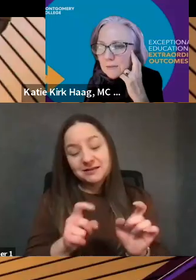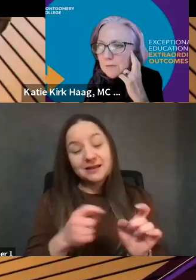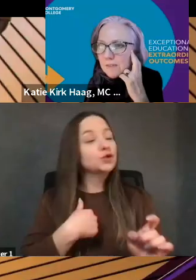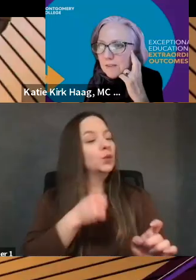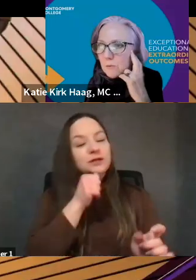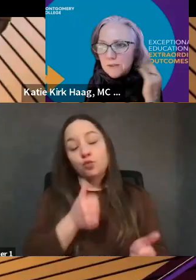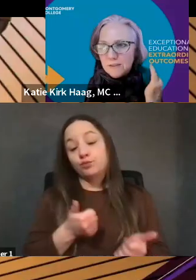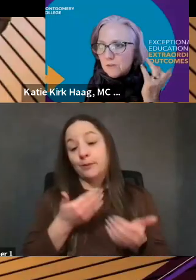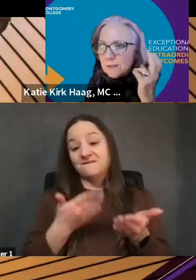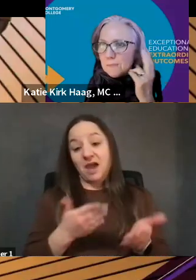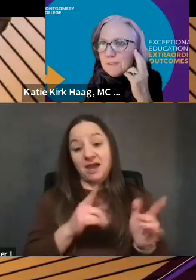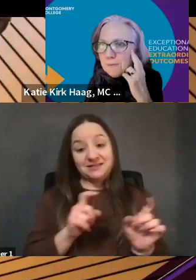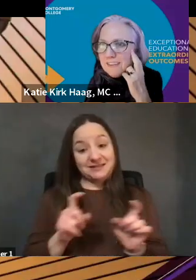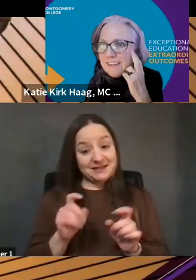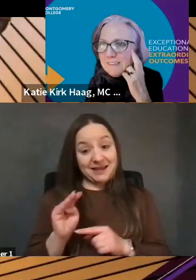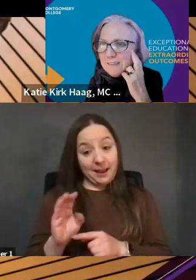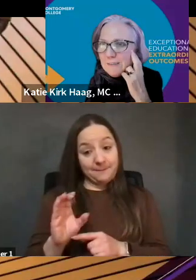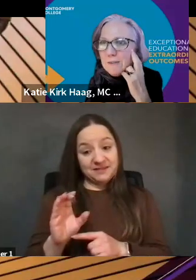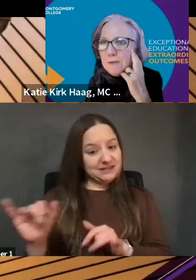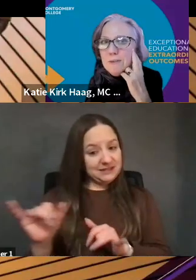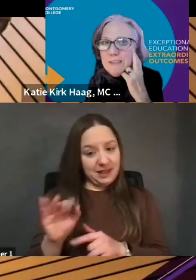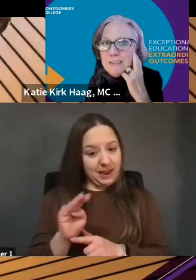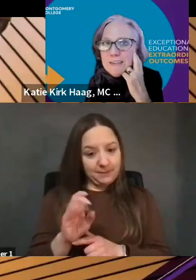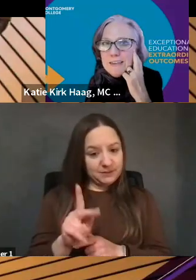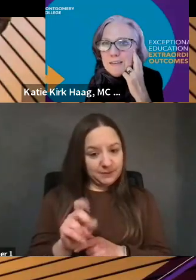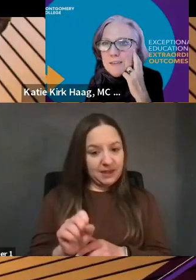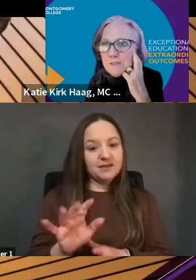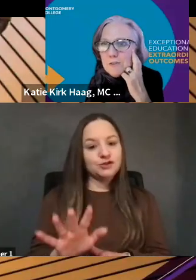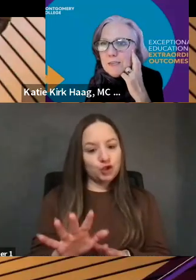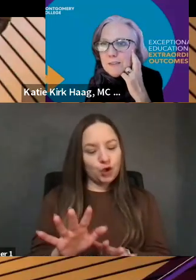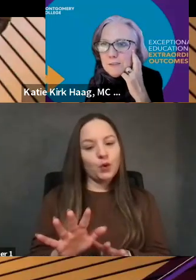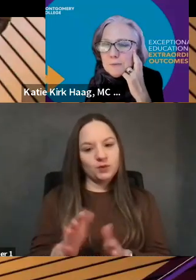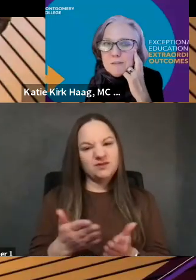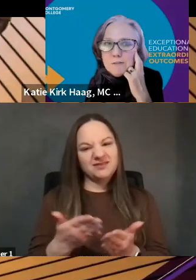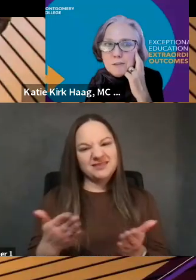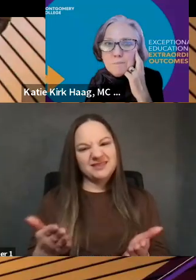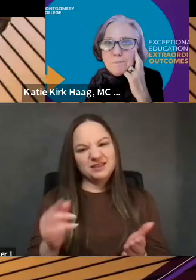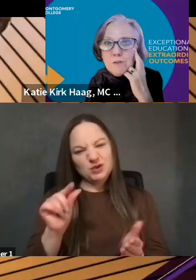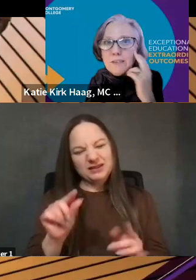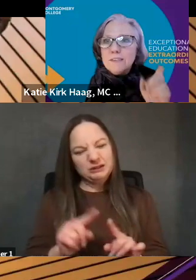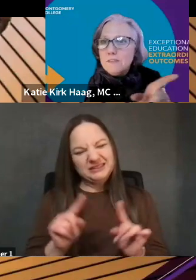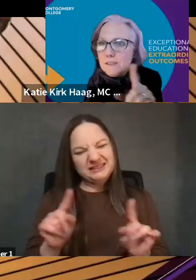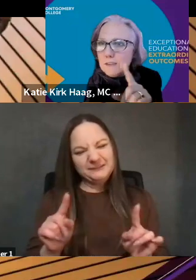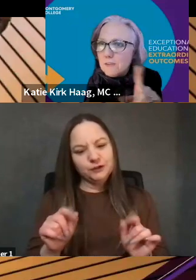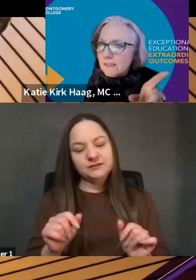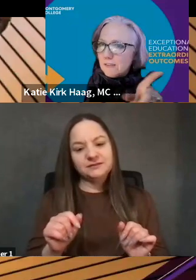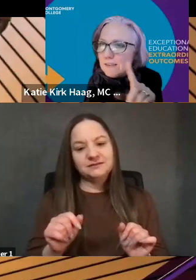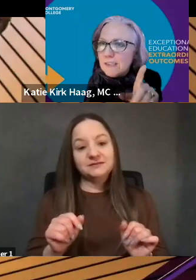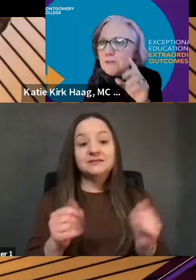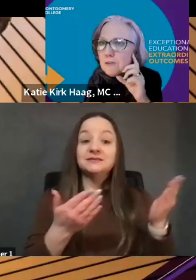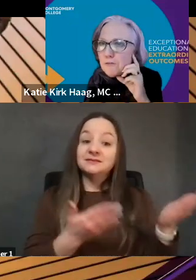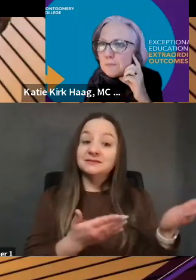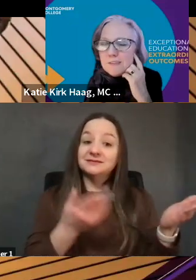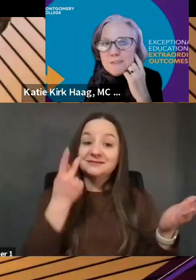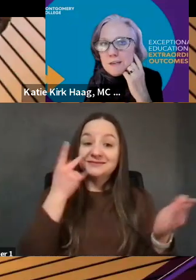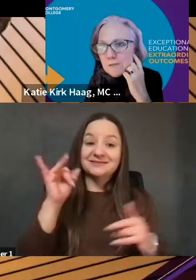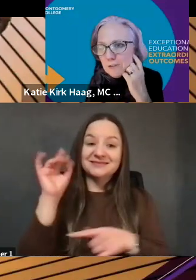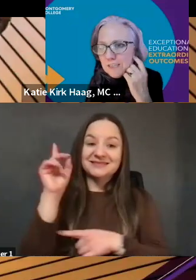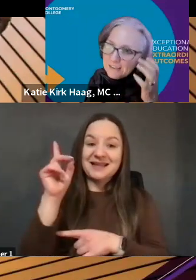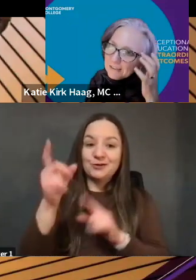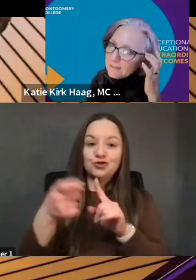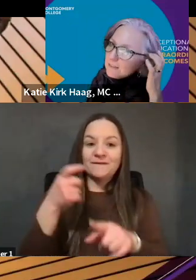testing at MC the way they do at MCPS. So yeah, things do get a little bit different. You guys can see there, that's the dinosaur from